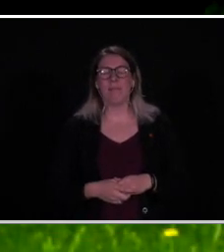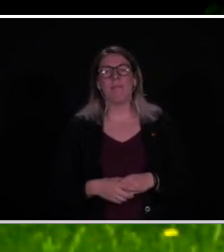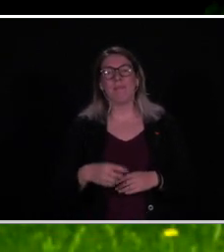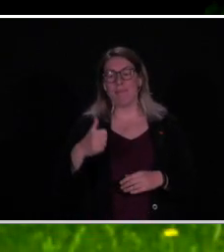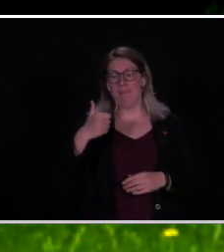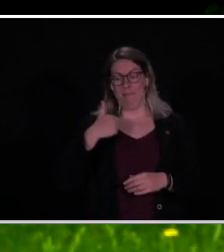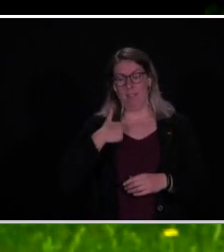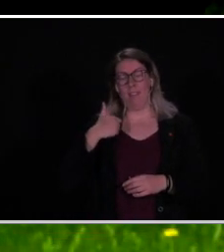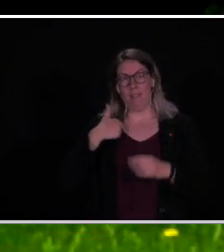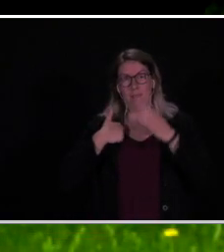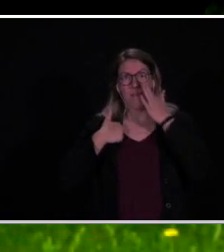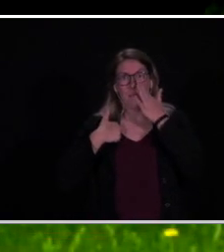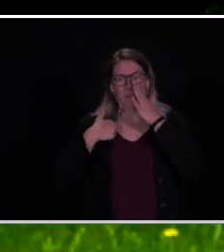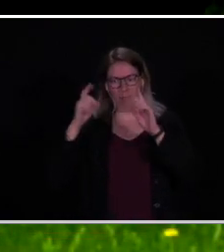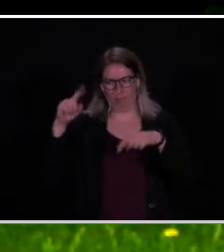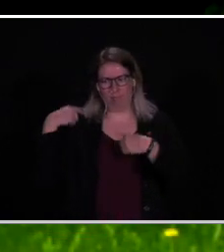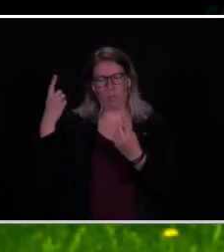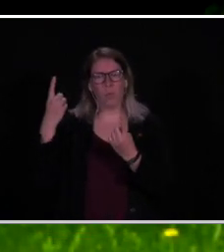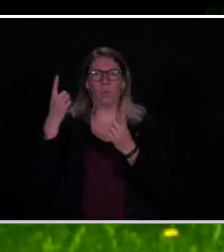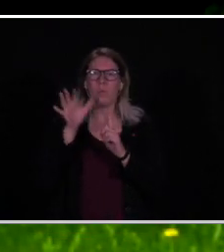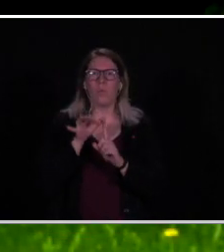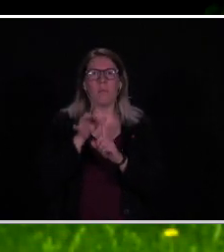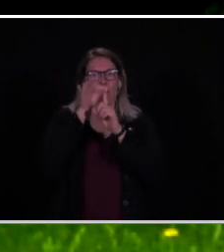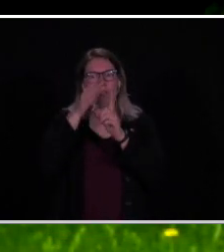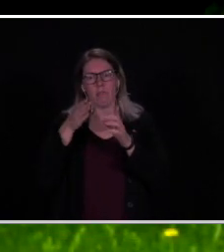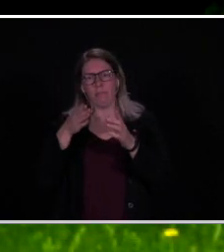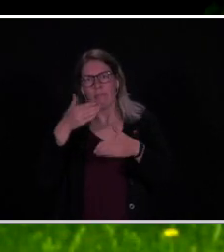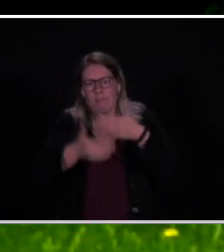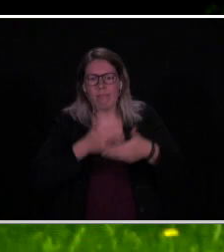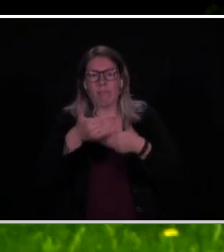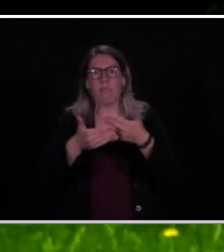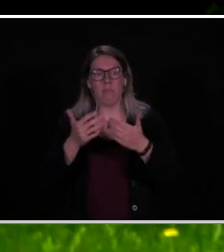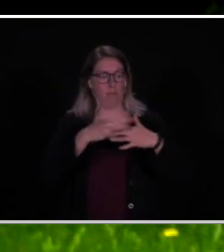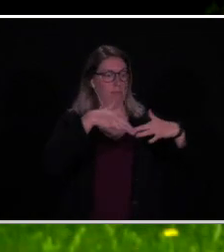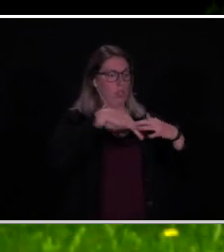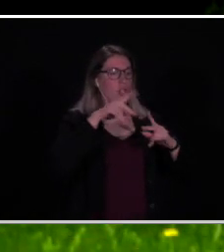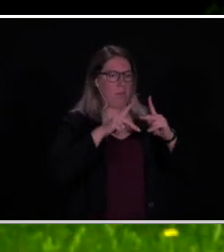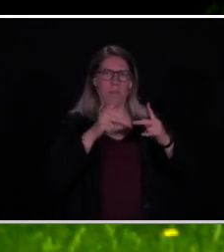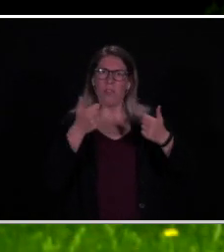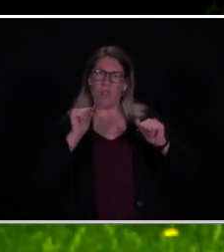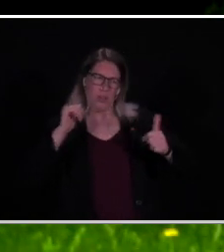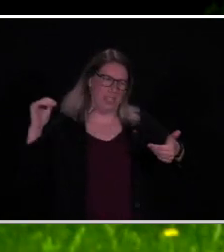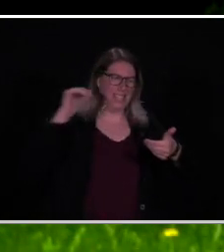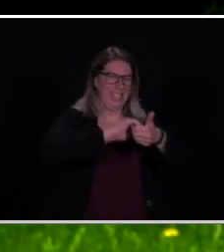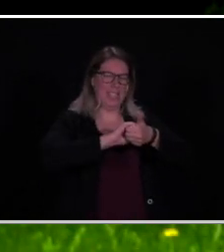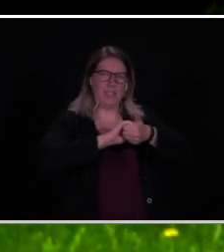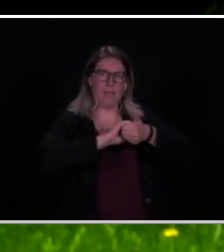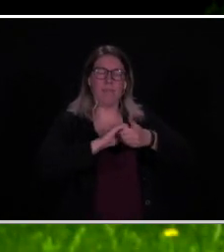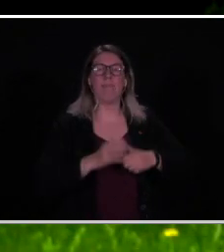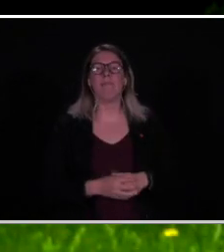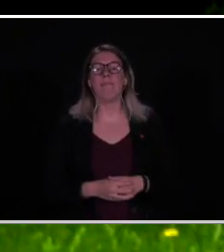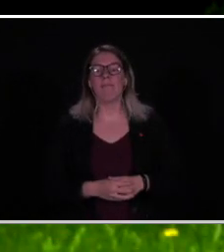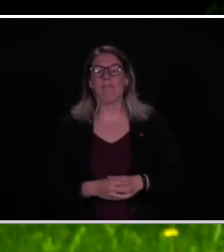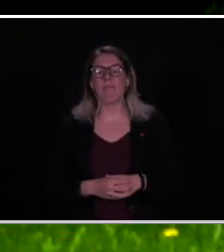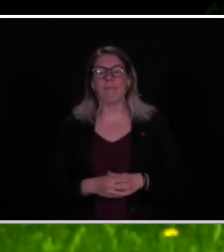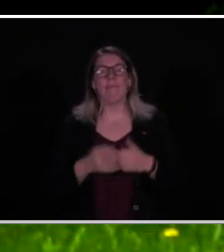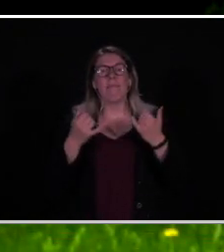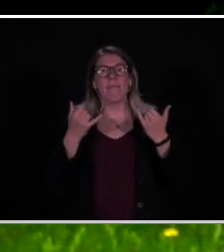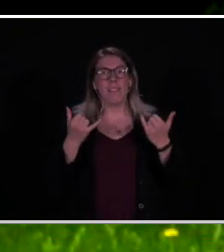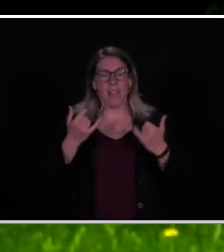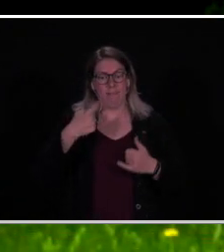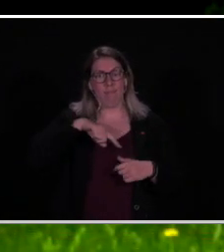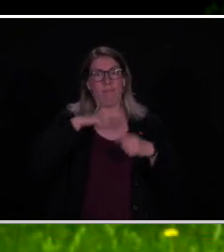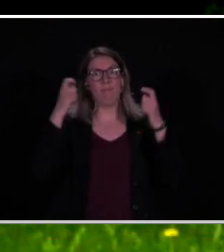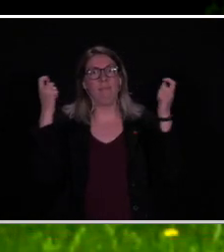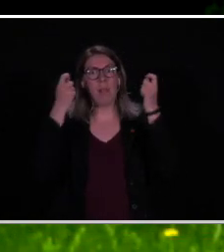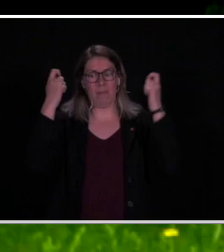upon a special journey of reconciliation with Indigenous peoples. So as we celebrate Canada and the great history